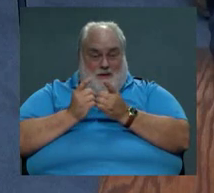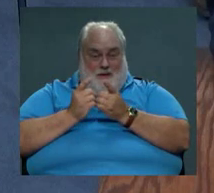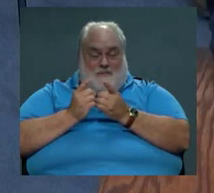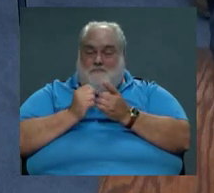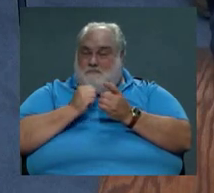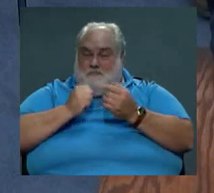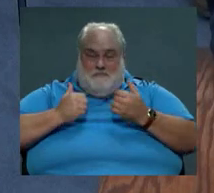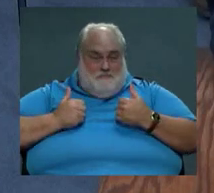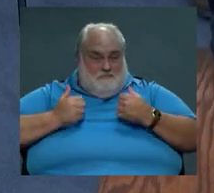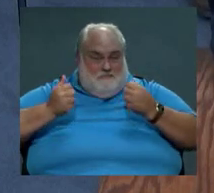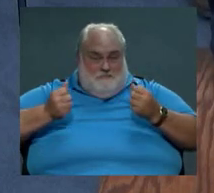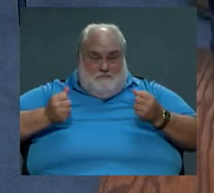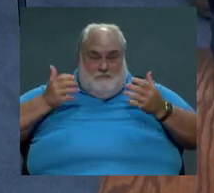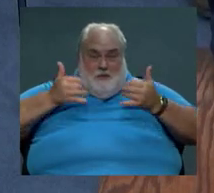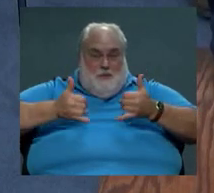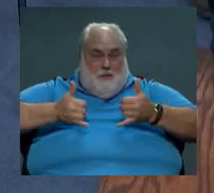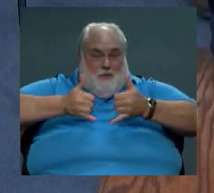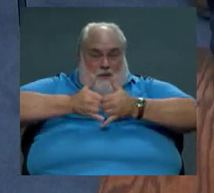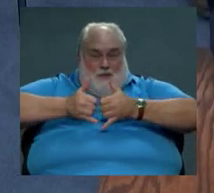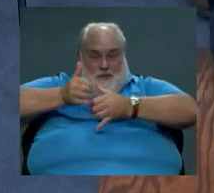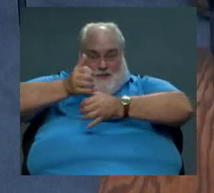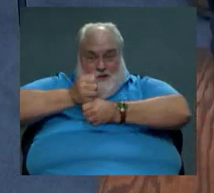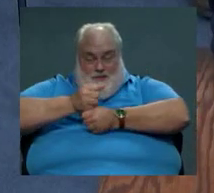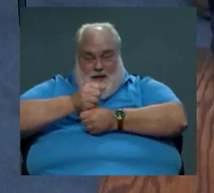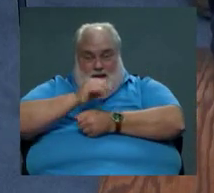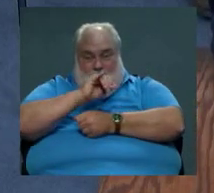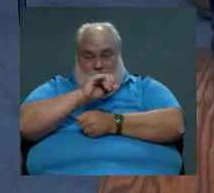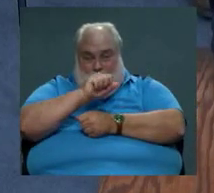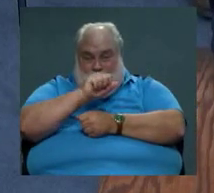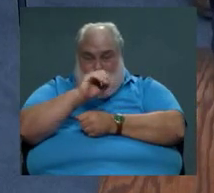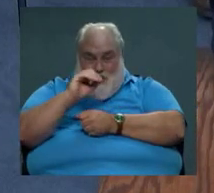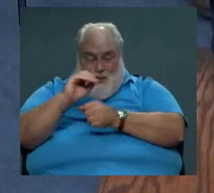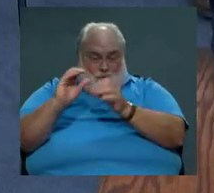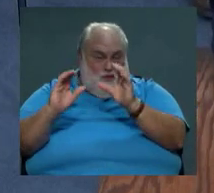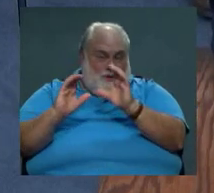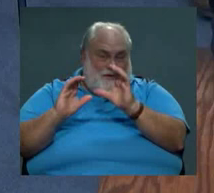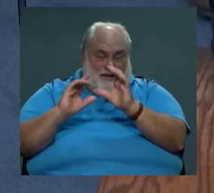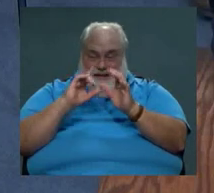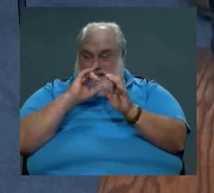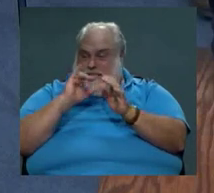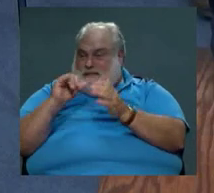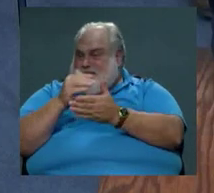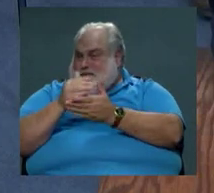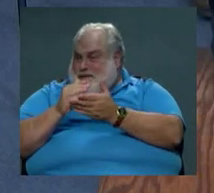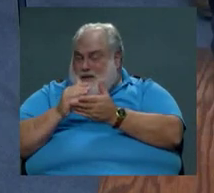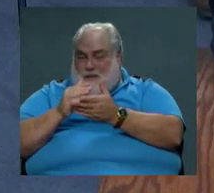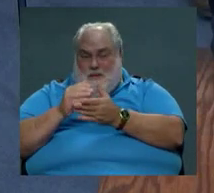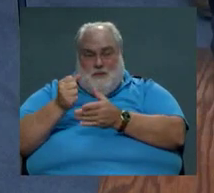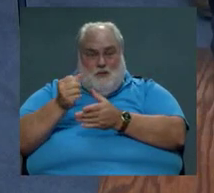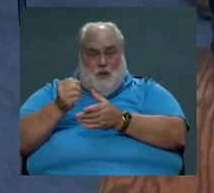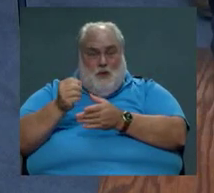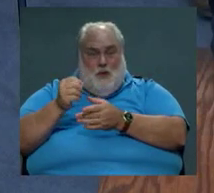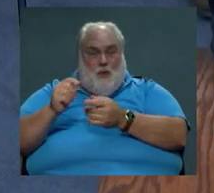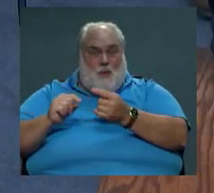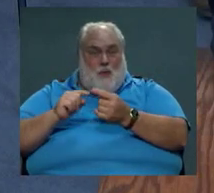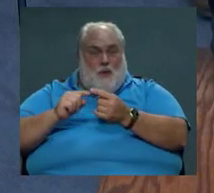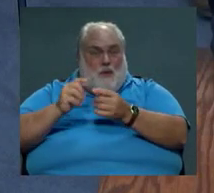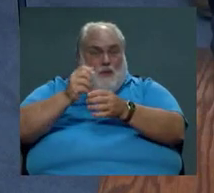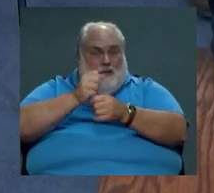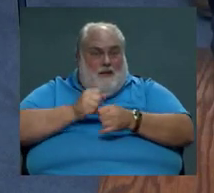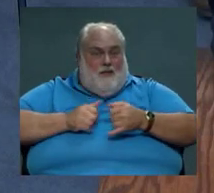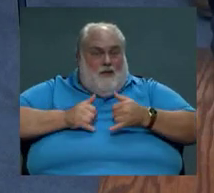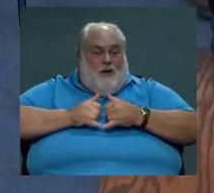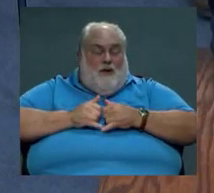have very many awards that we get, like through ISO certification, like some departments and everything. So getting these awards means a lot to